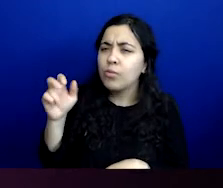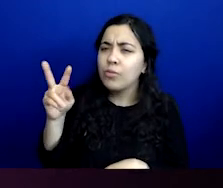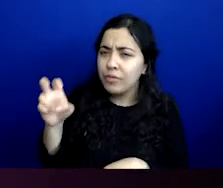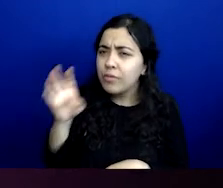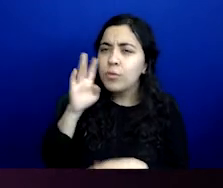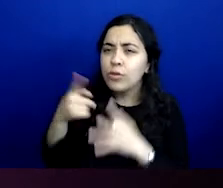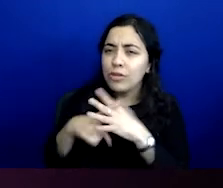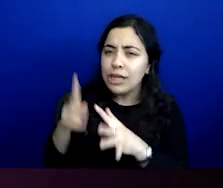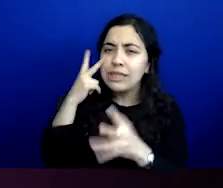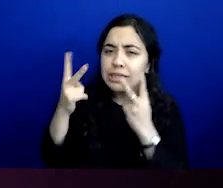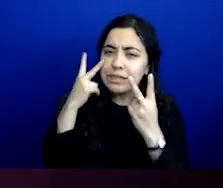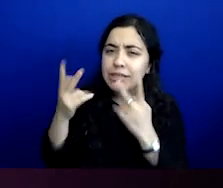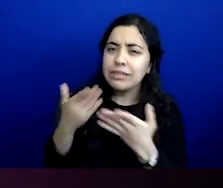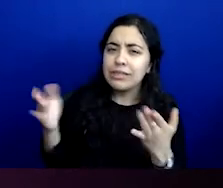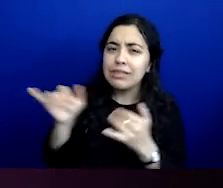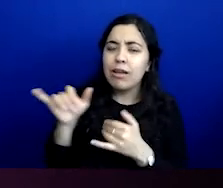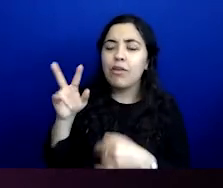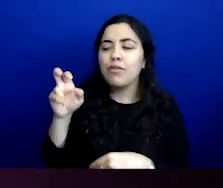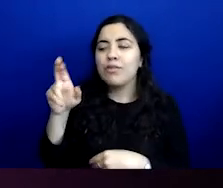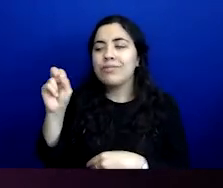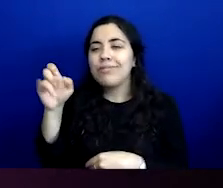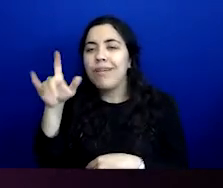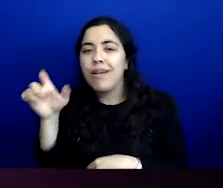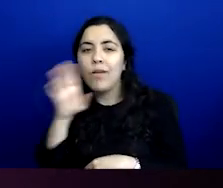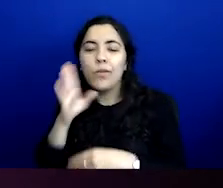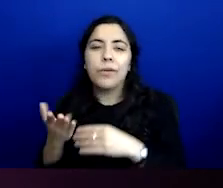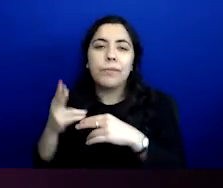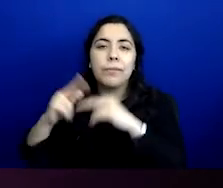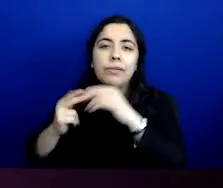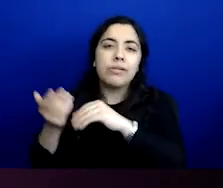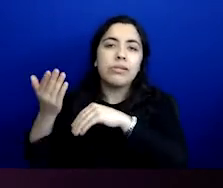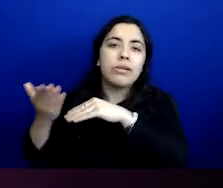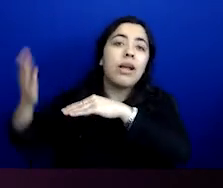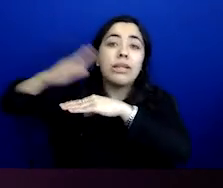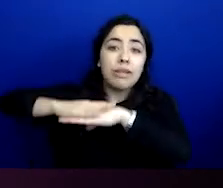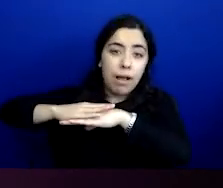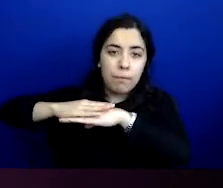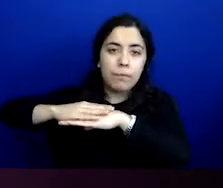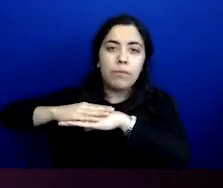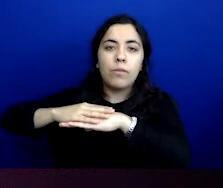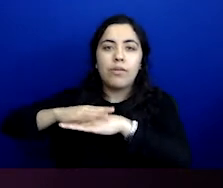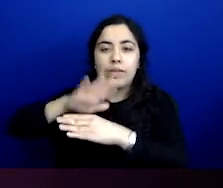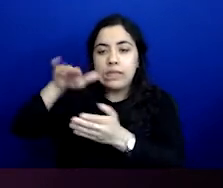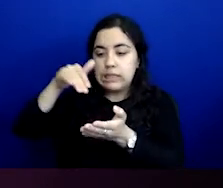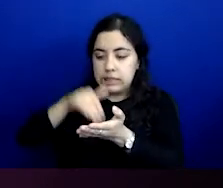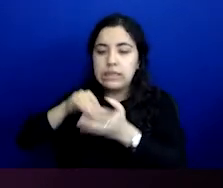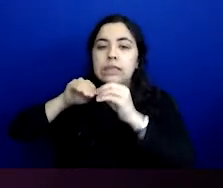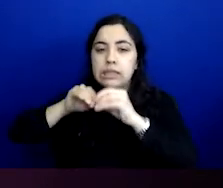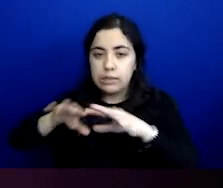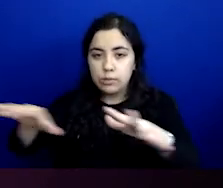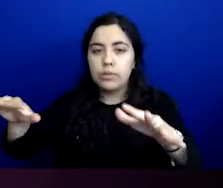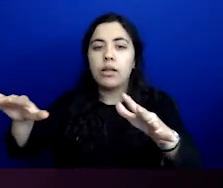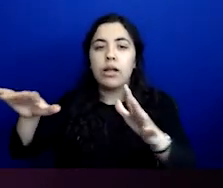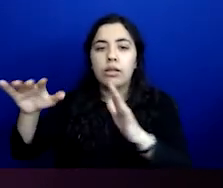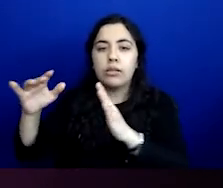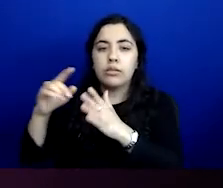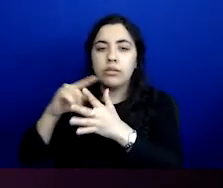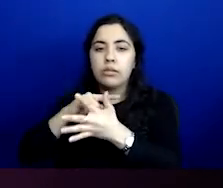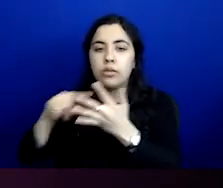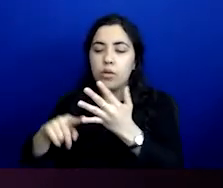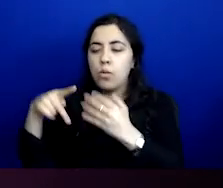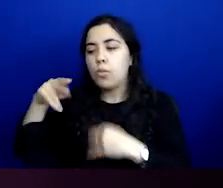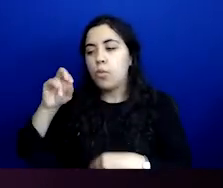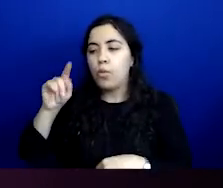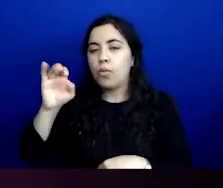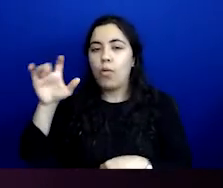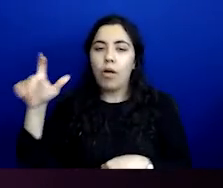to see things like Vercel or whatever be built on top of these decentralized protocols that kind of offer that type of functionality,